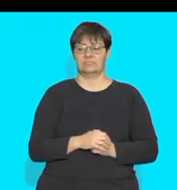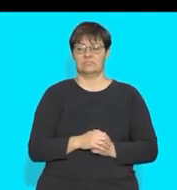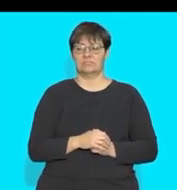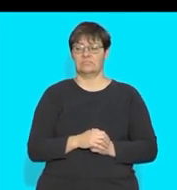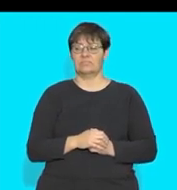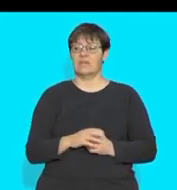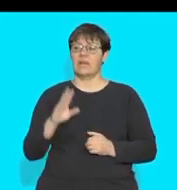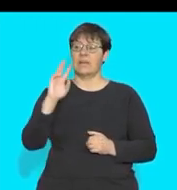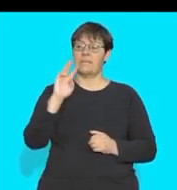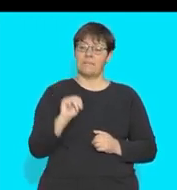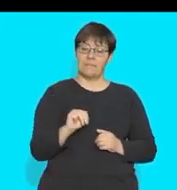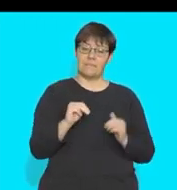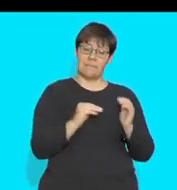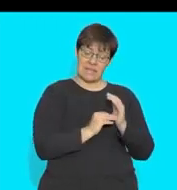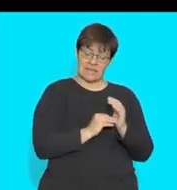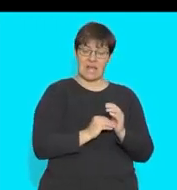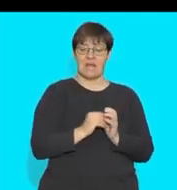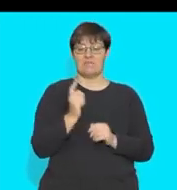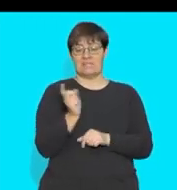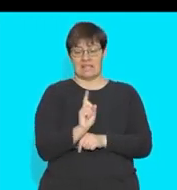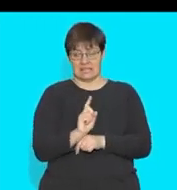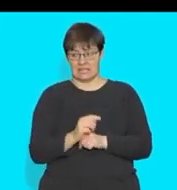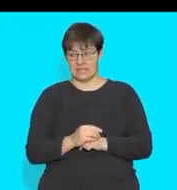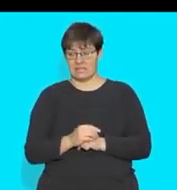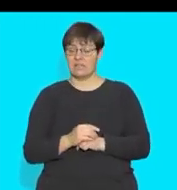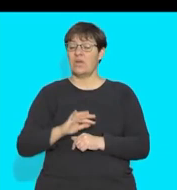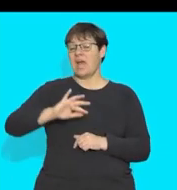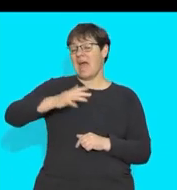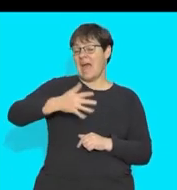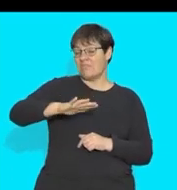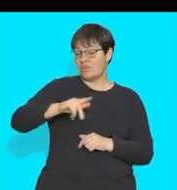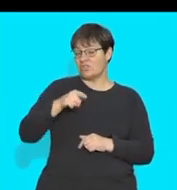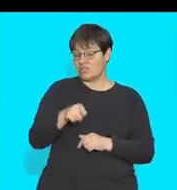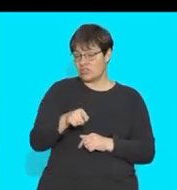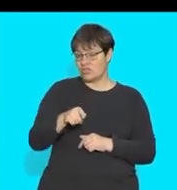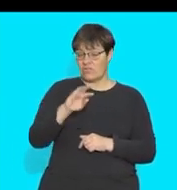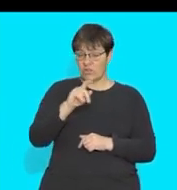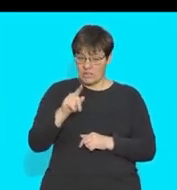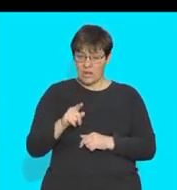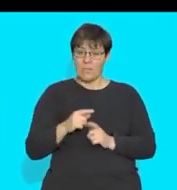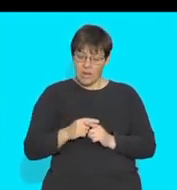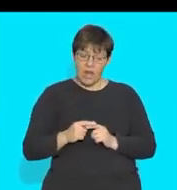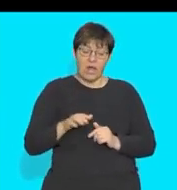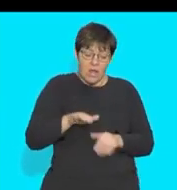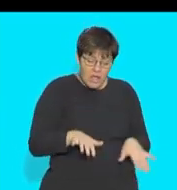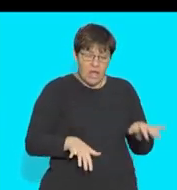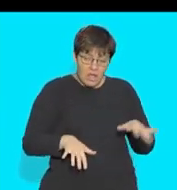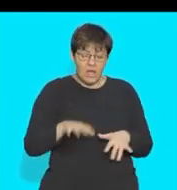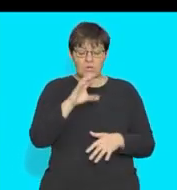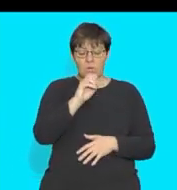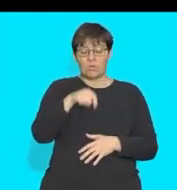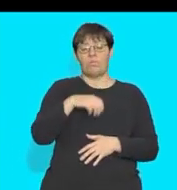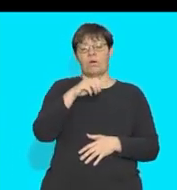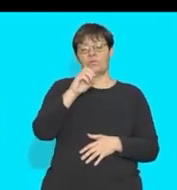And it's meters per second, so the average velocity of our sloth as it's getting to